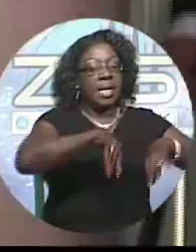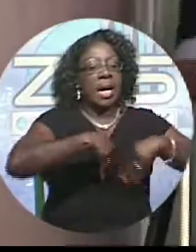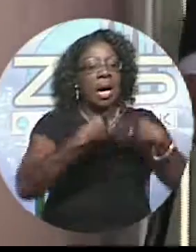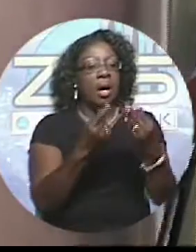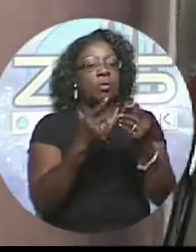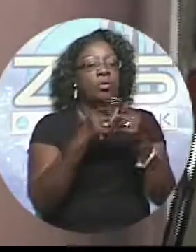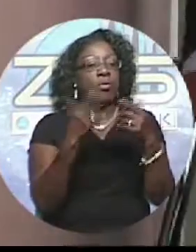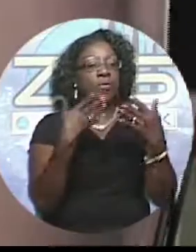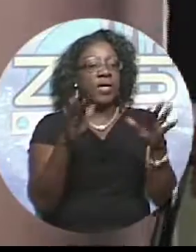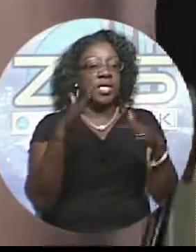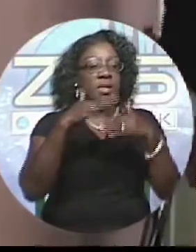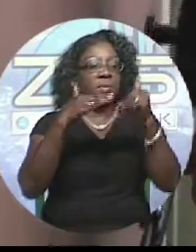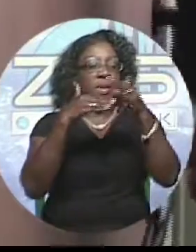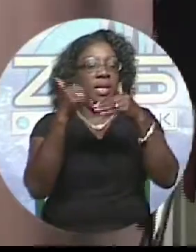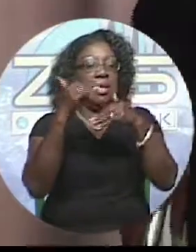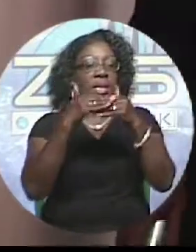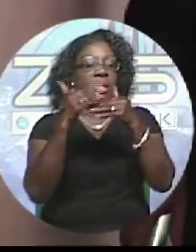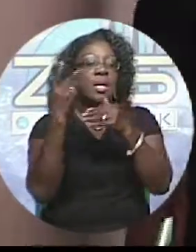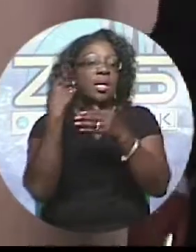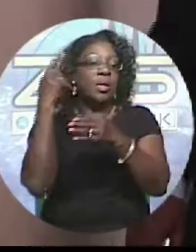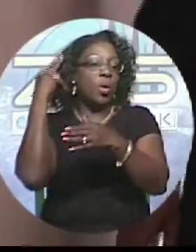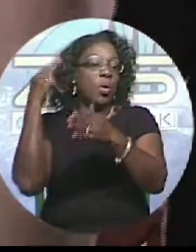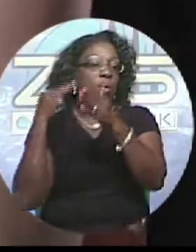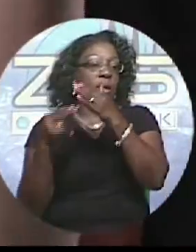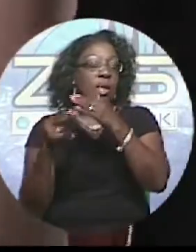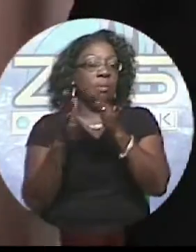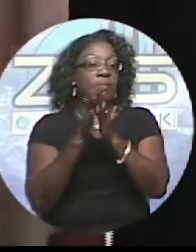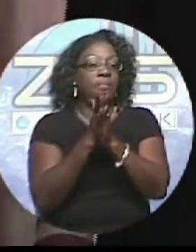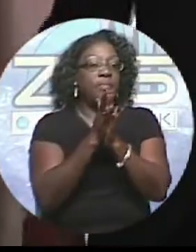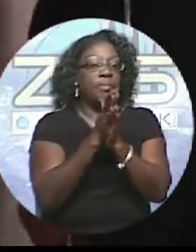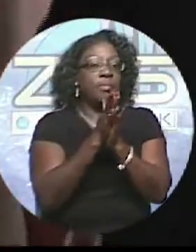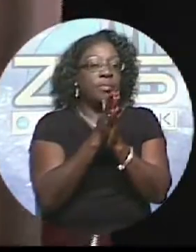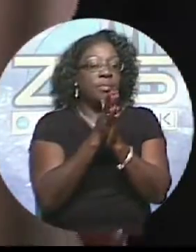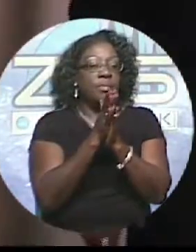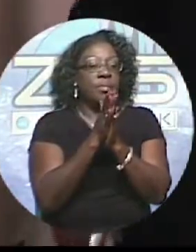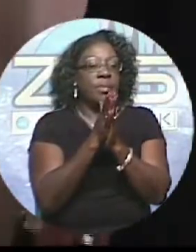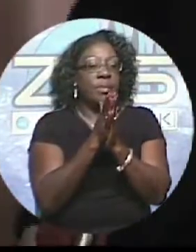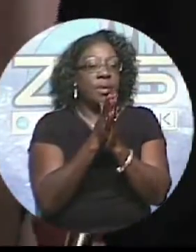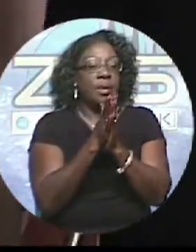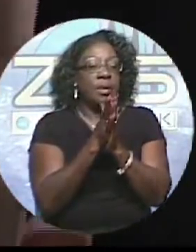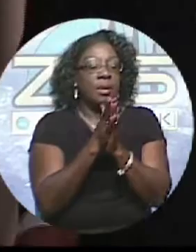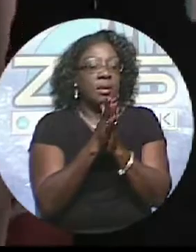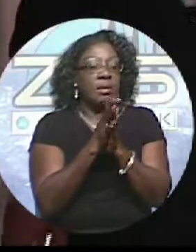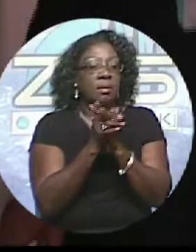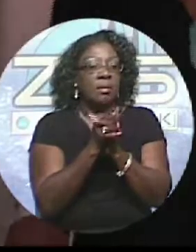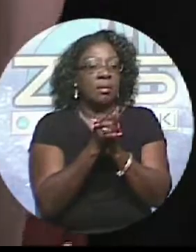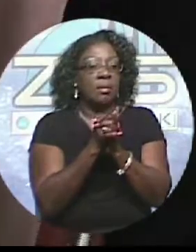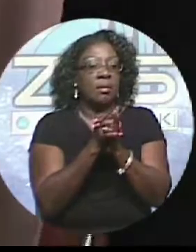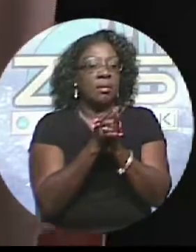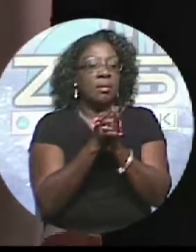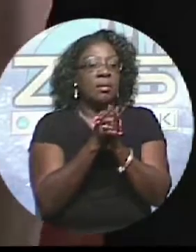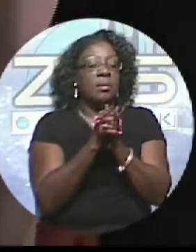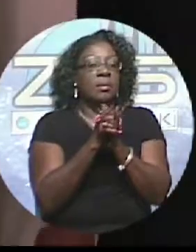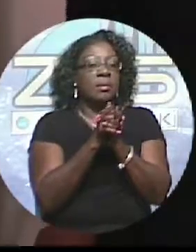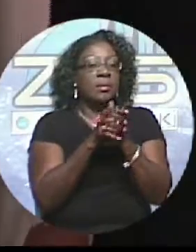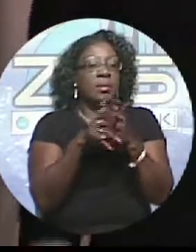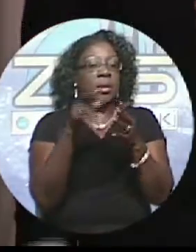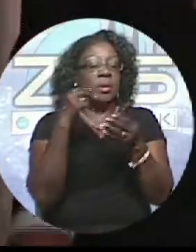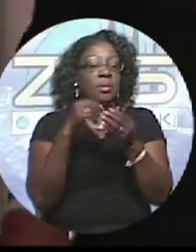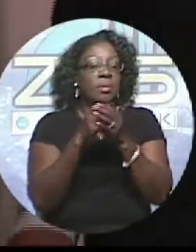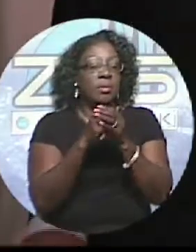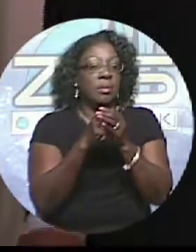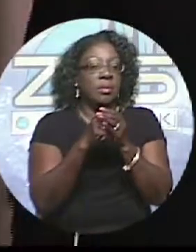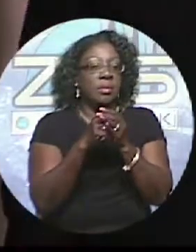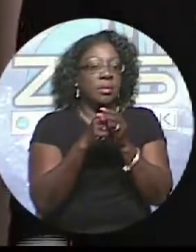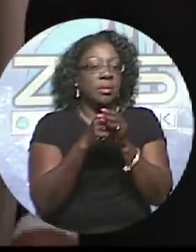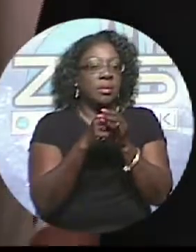in the future of the project. Now, attorney for Baha made the initial request to have the matter adjourned so that a